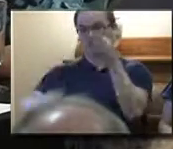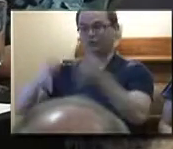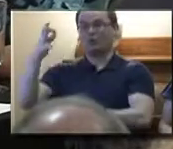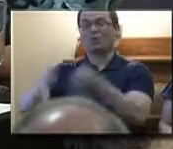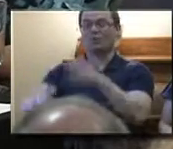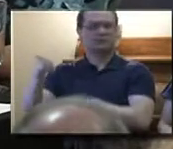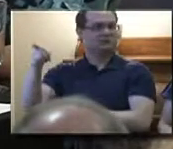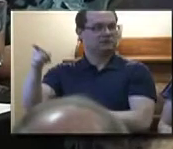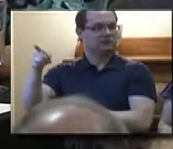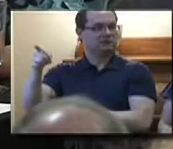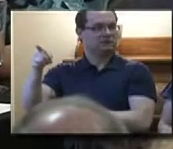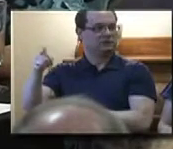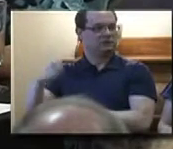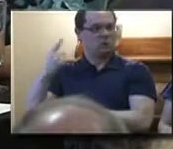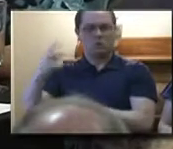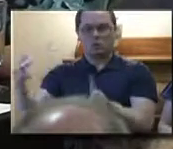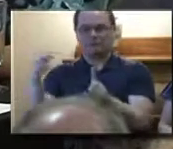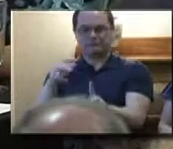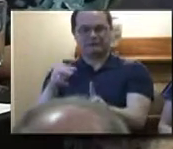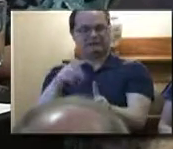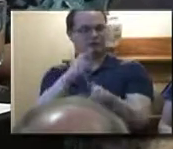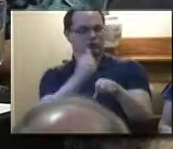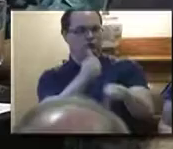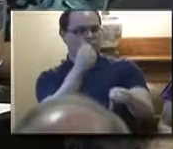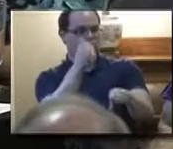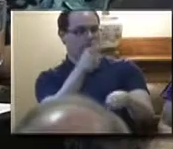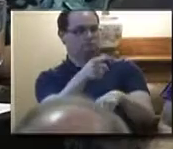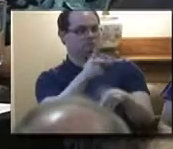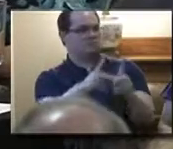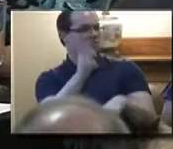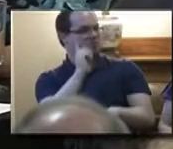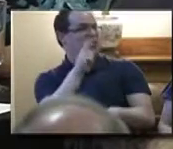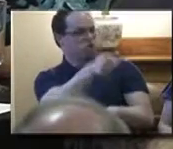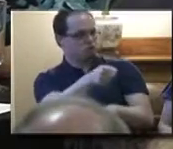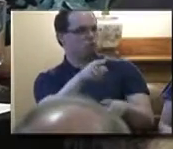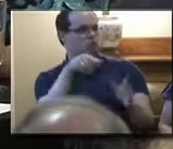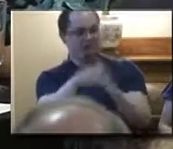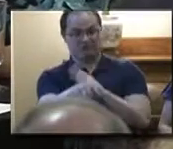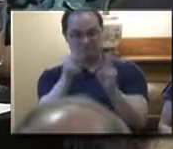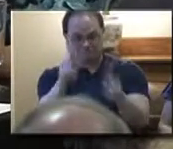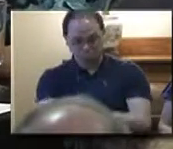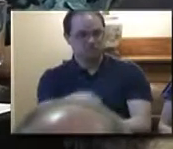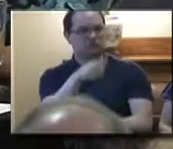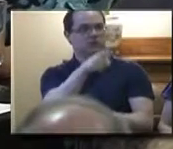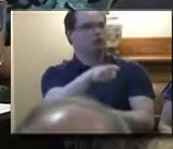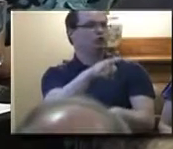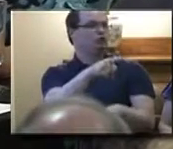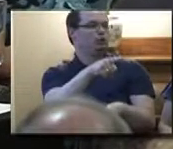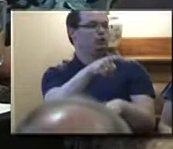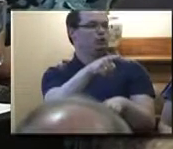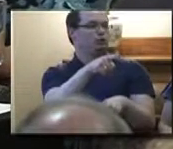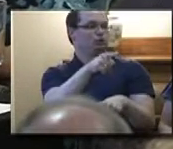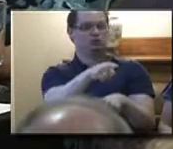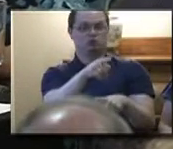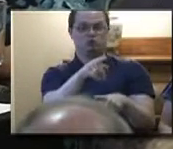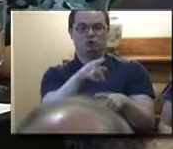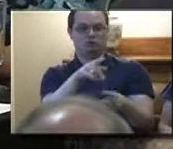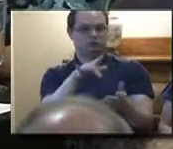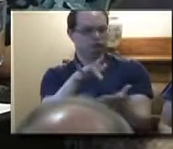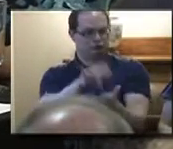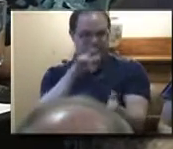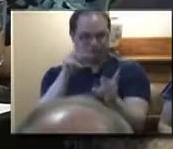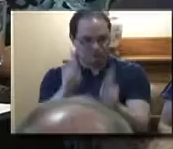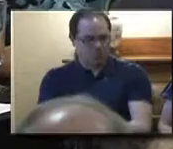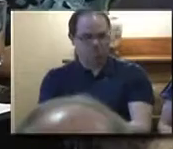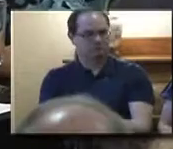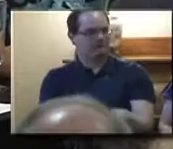because on one hand, you know, if they're accused of murder or rape or sex offending, they don't want to let them go. But on the other hand,